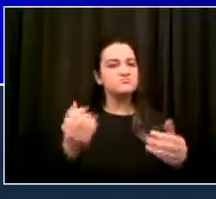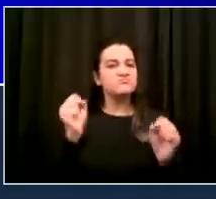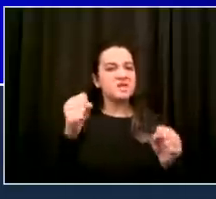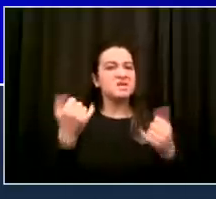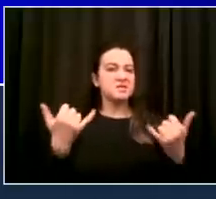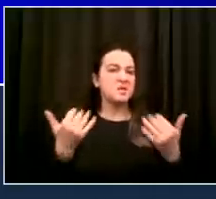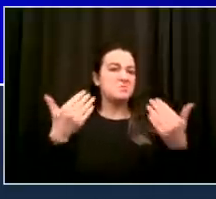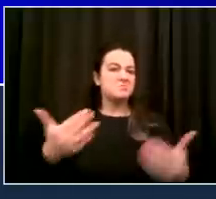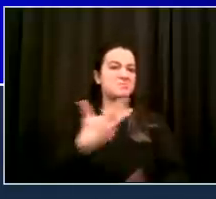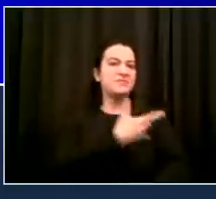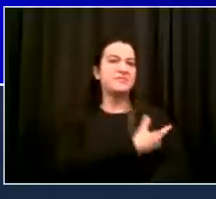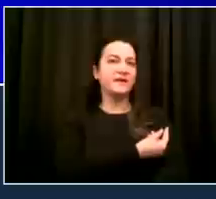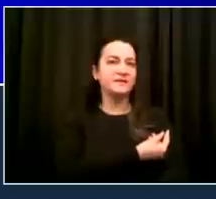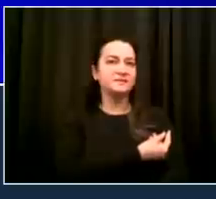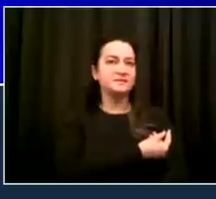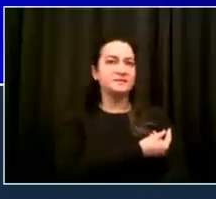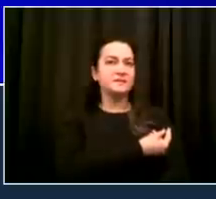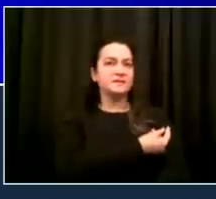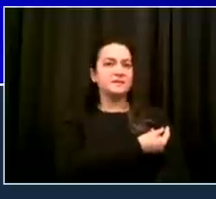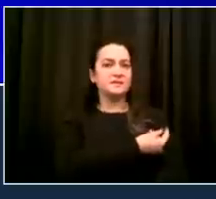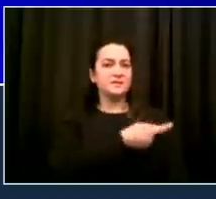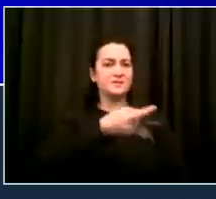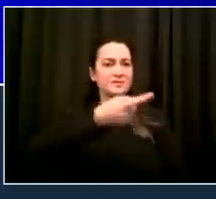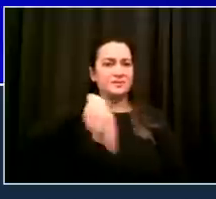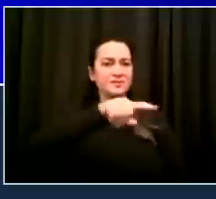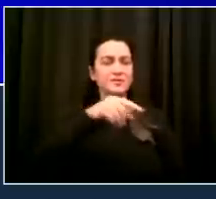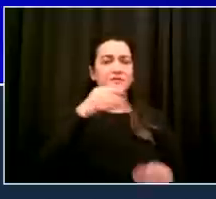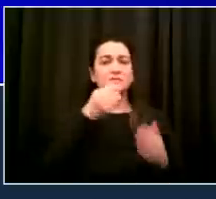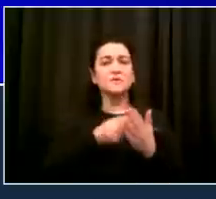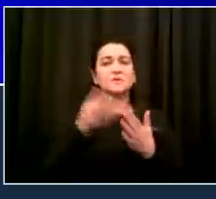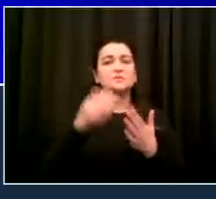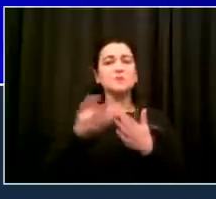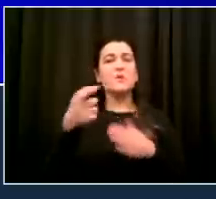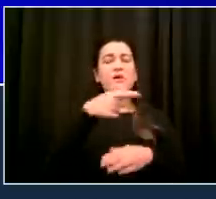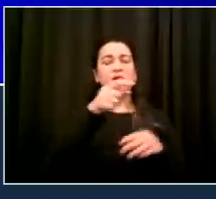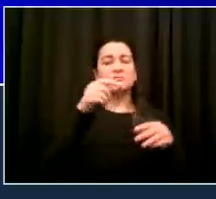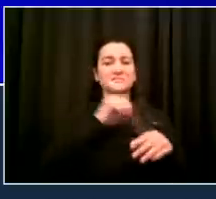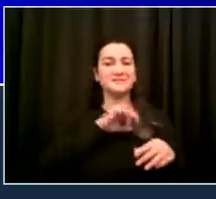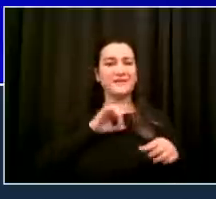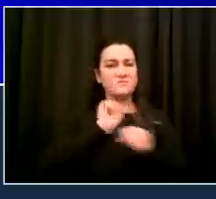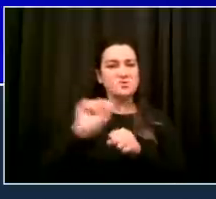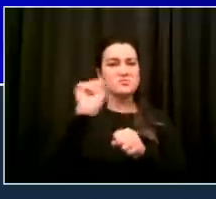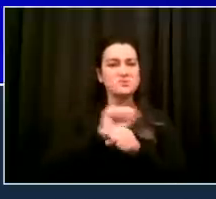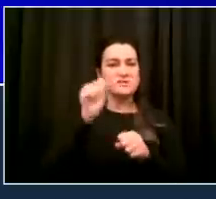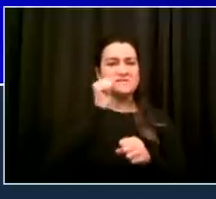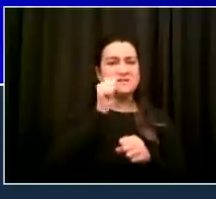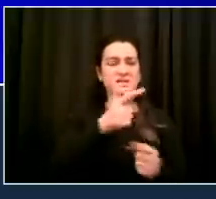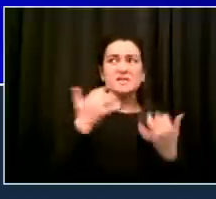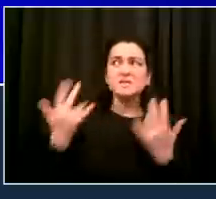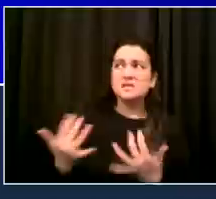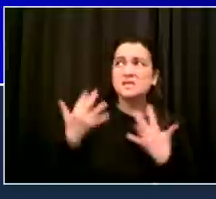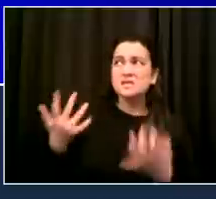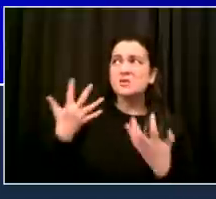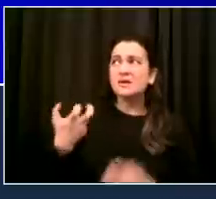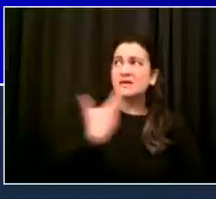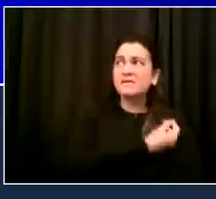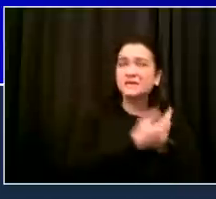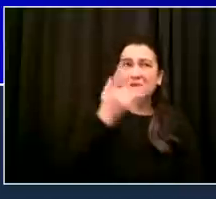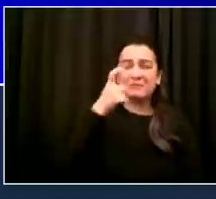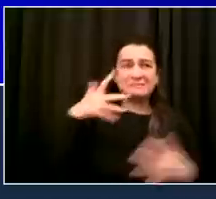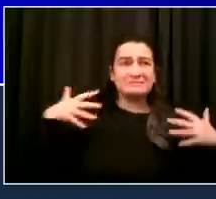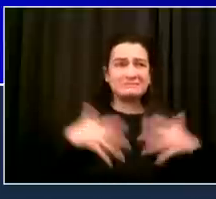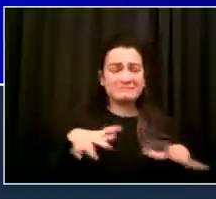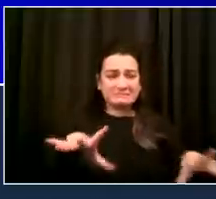freedom to vaccinate delivery workers. We want the freedom to vaccinate folks who work in bodegas and delis. They're there again on the front